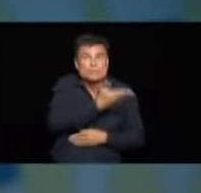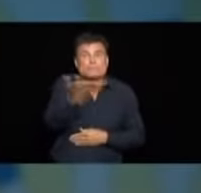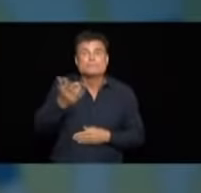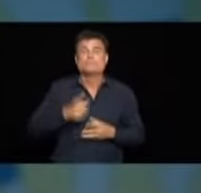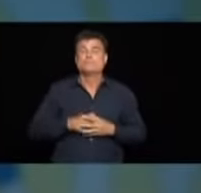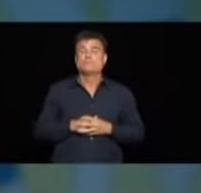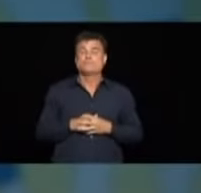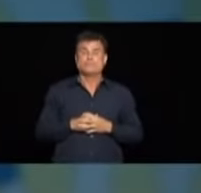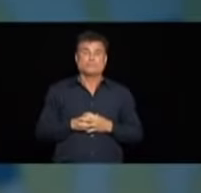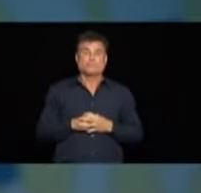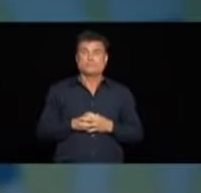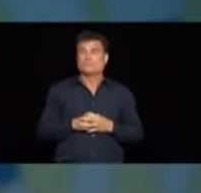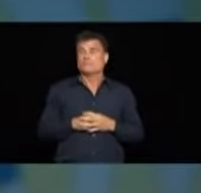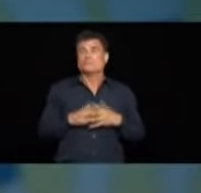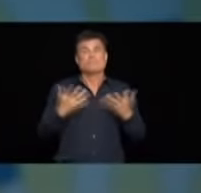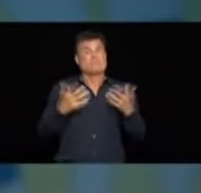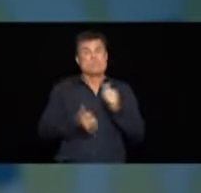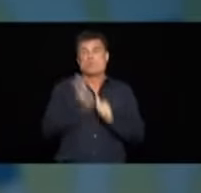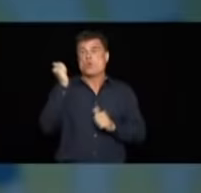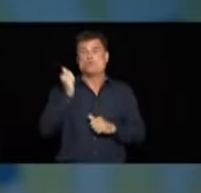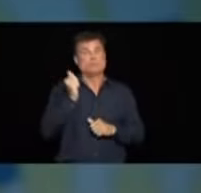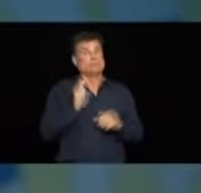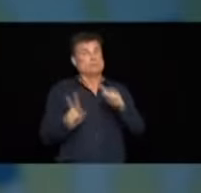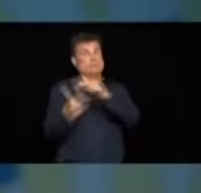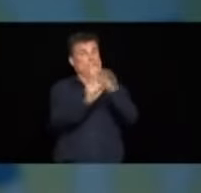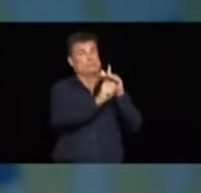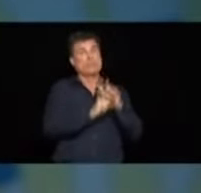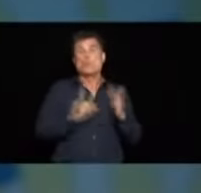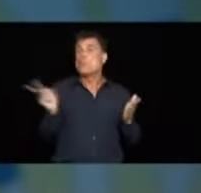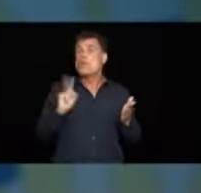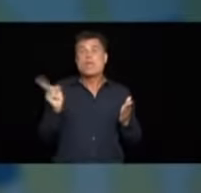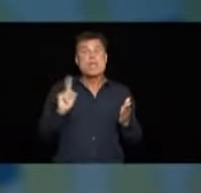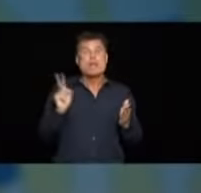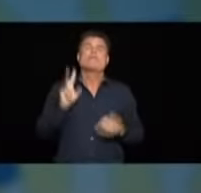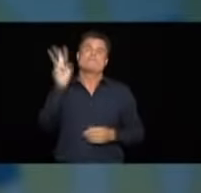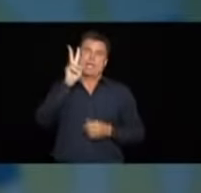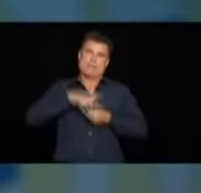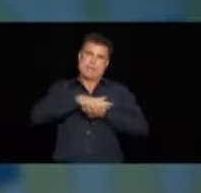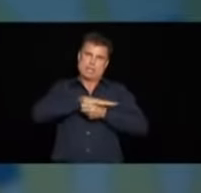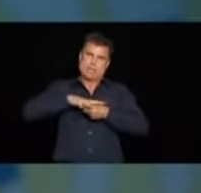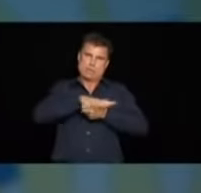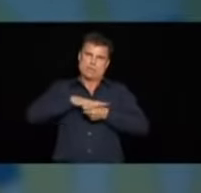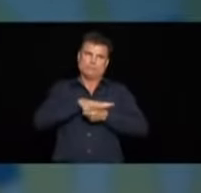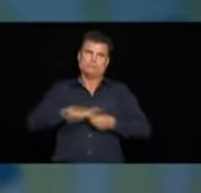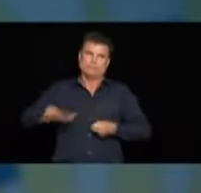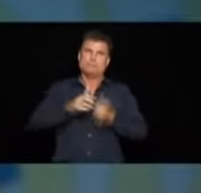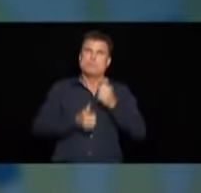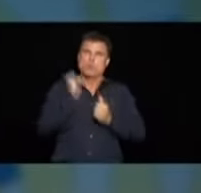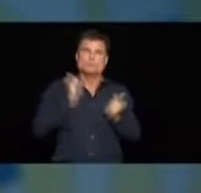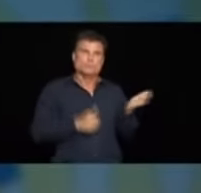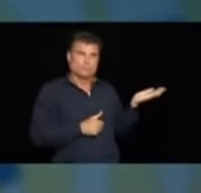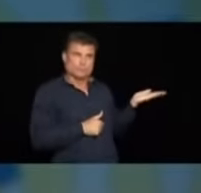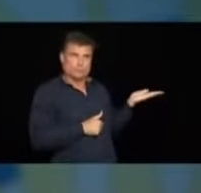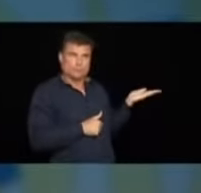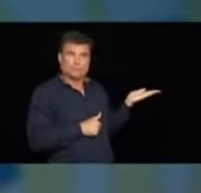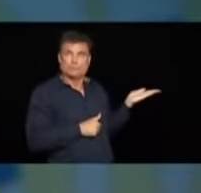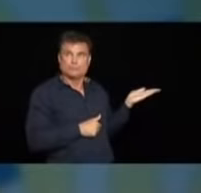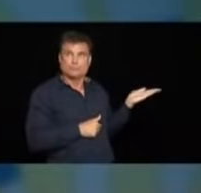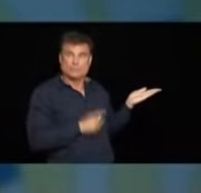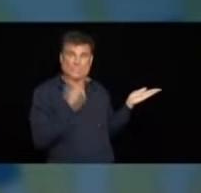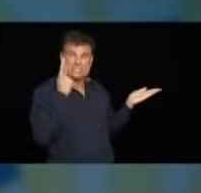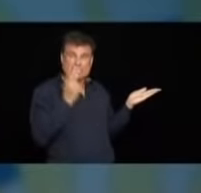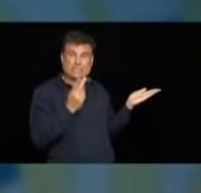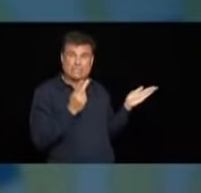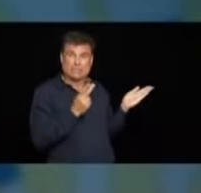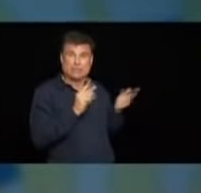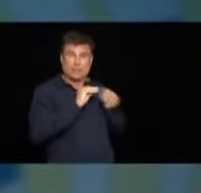outbreak now has returned to the Lower Mainland, where the majority of cases are. This is our epidemic curve by reported date, so